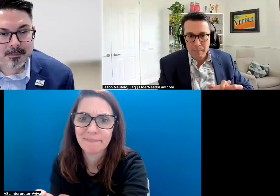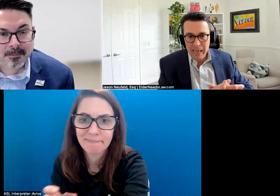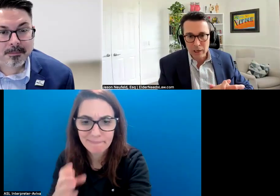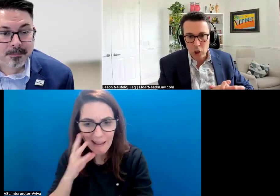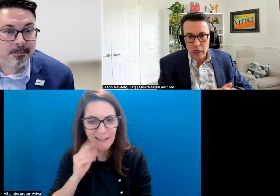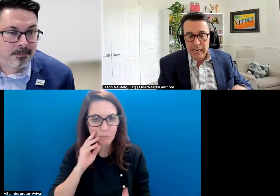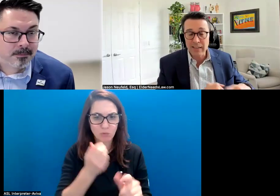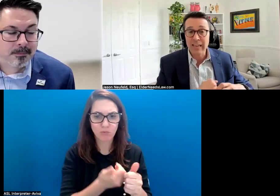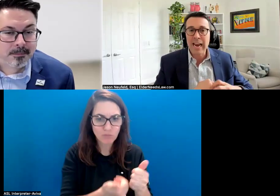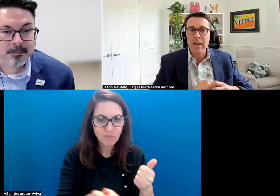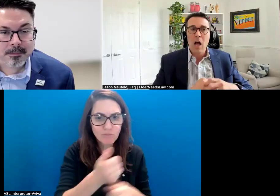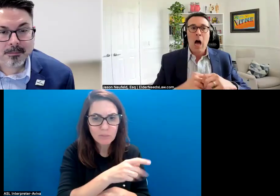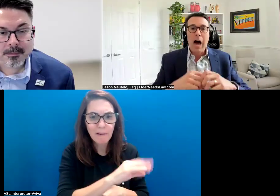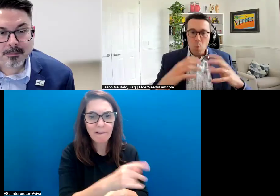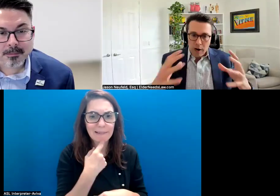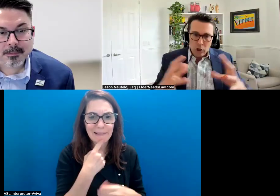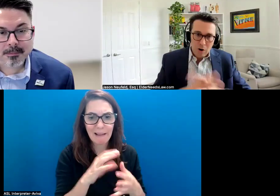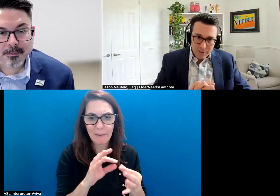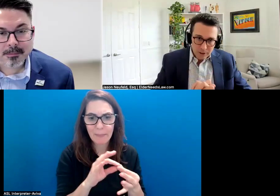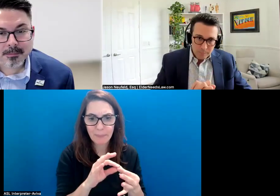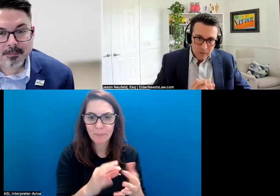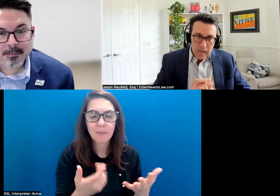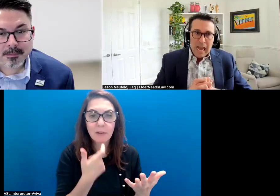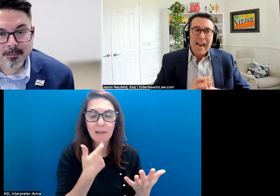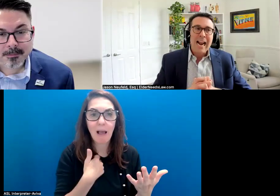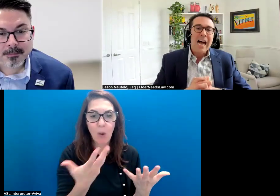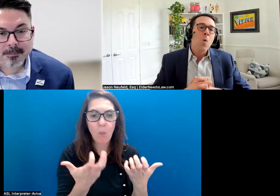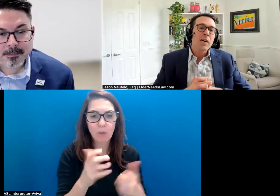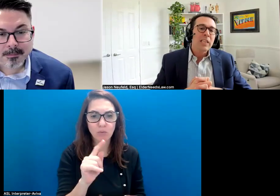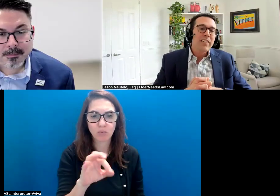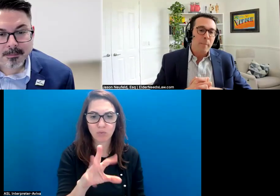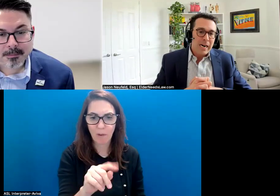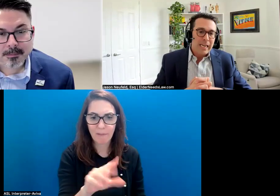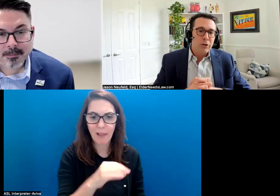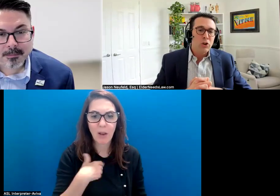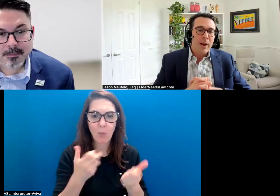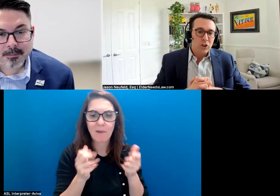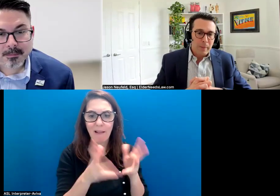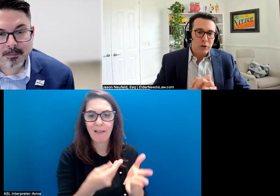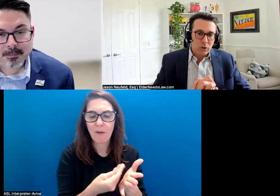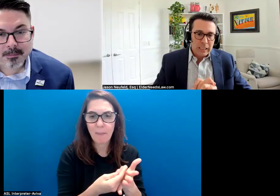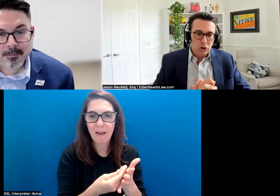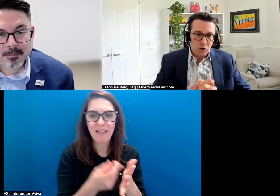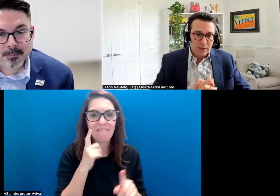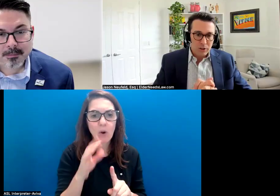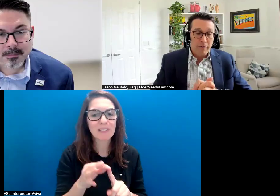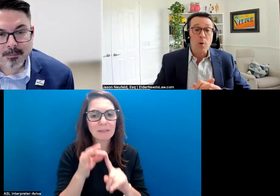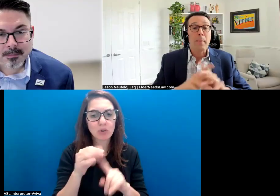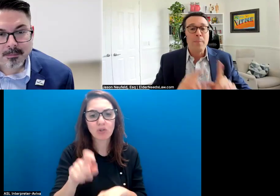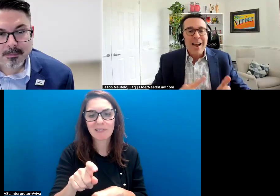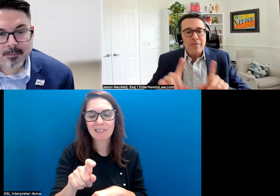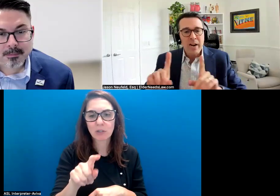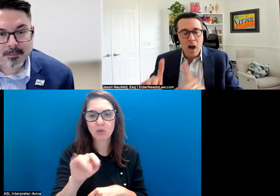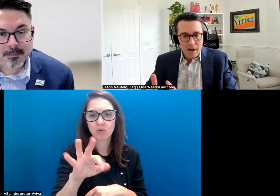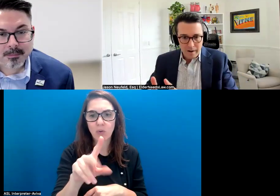or estate planning attorney and say, I want a trust and I want to leave money into a special needs trust for